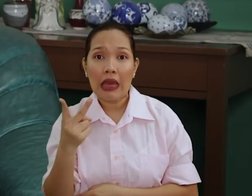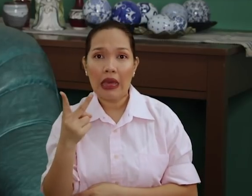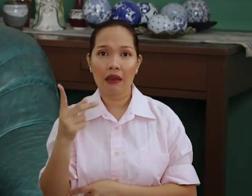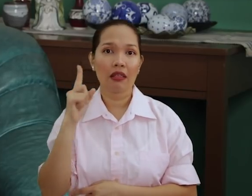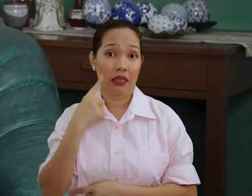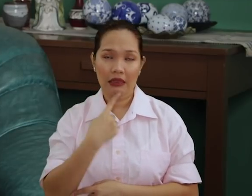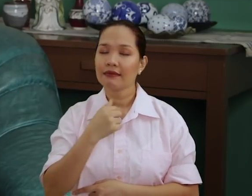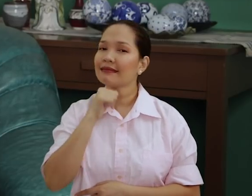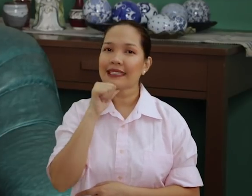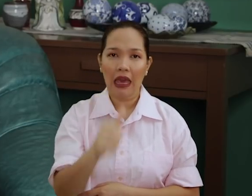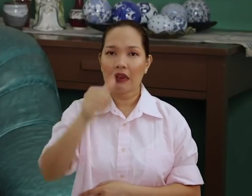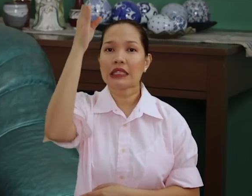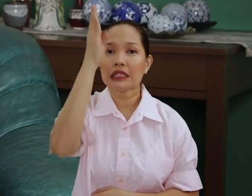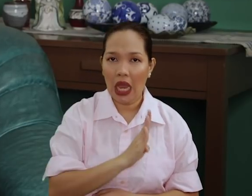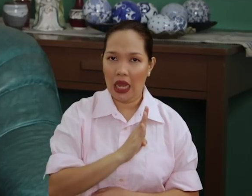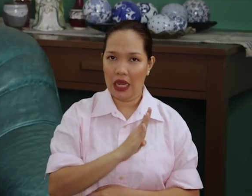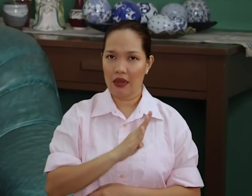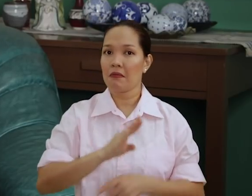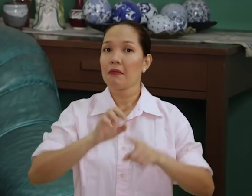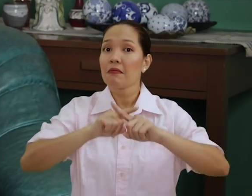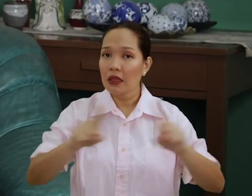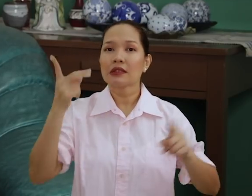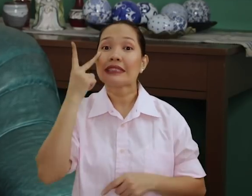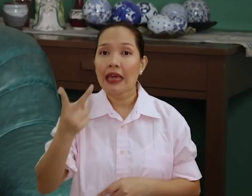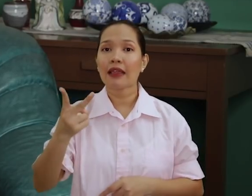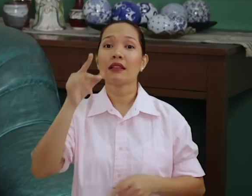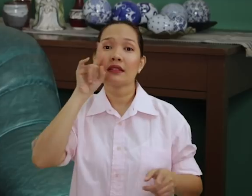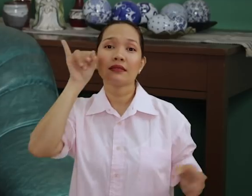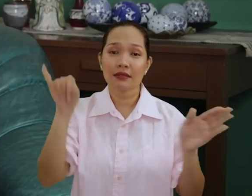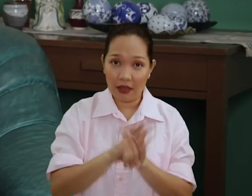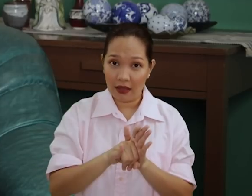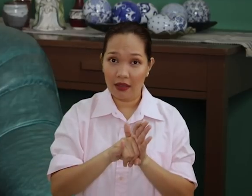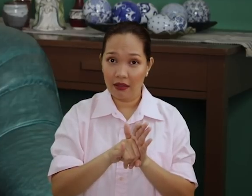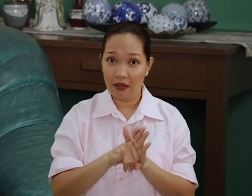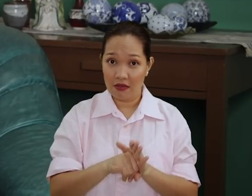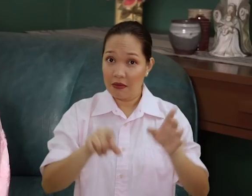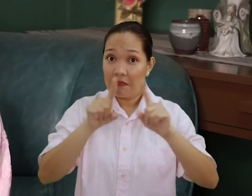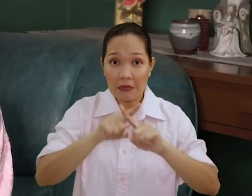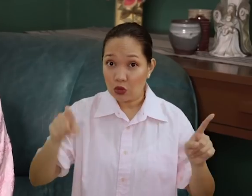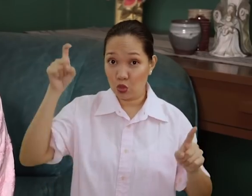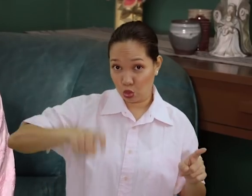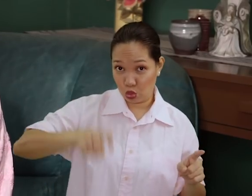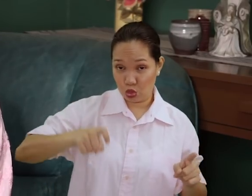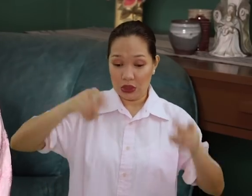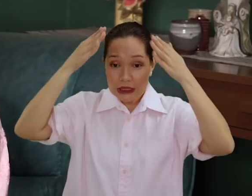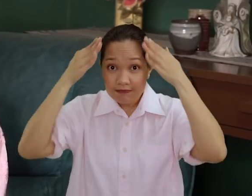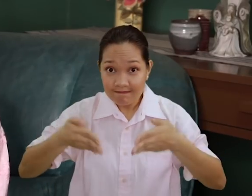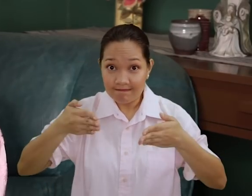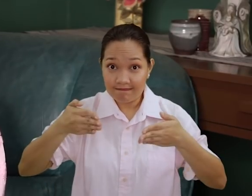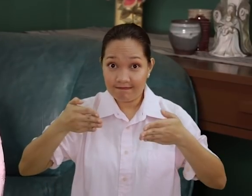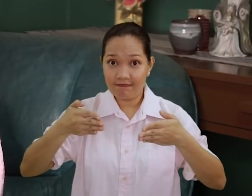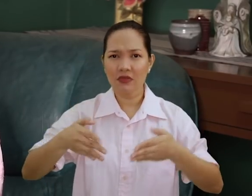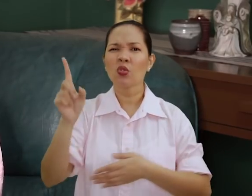object of repair or cure, rather someone who is really diverse? It is